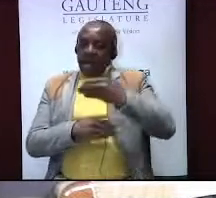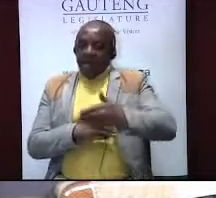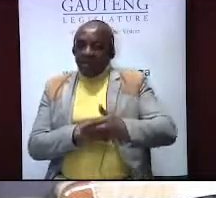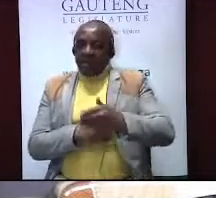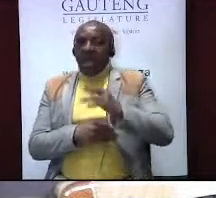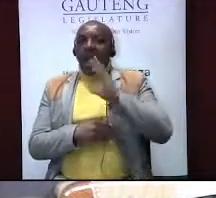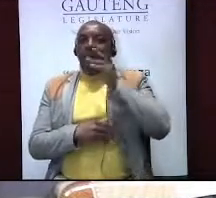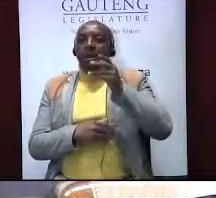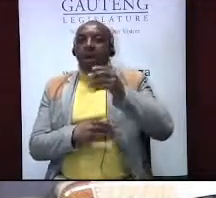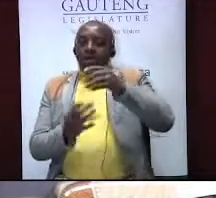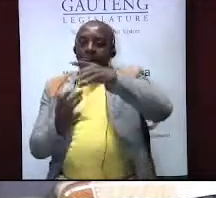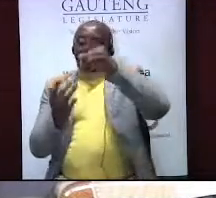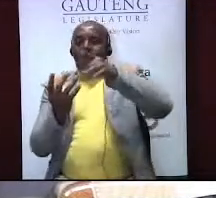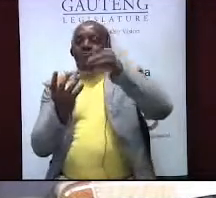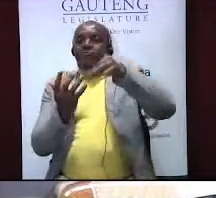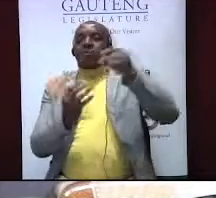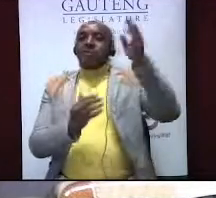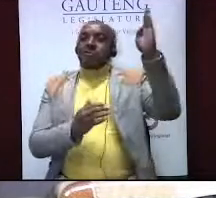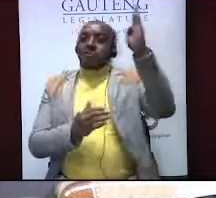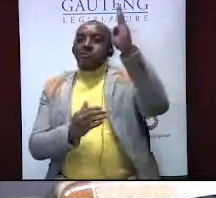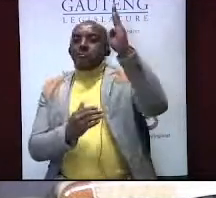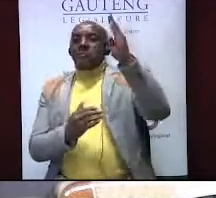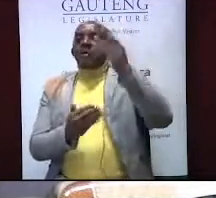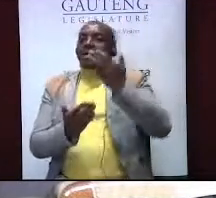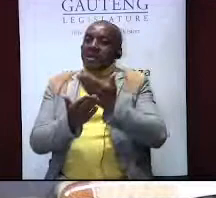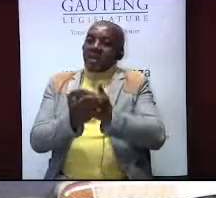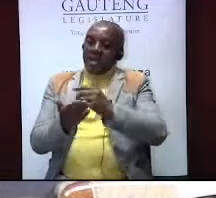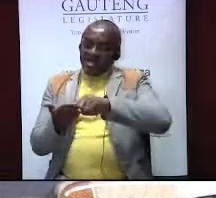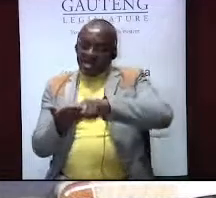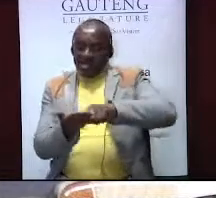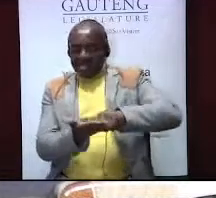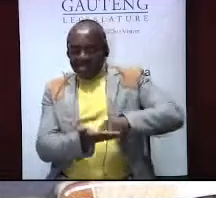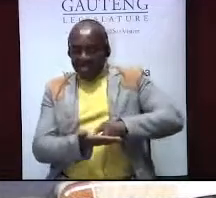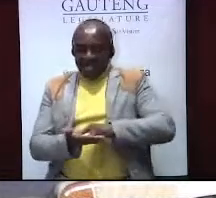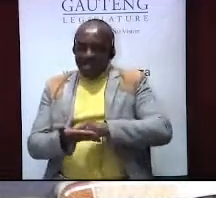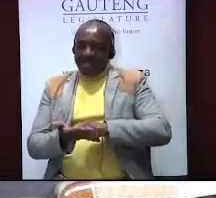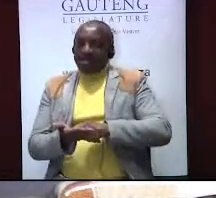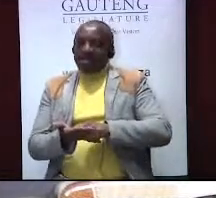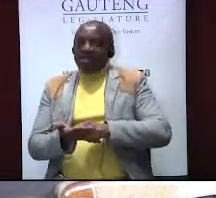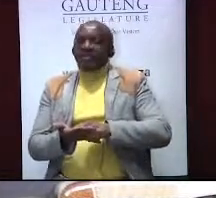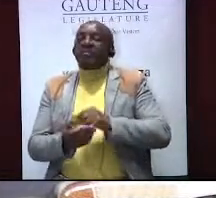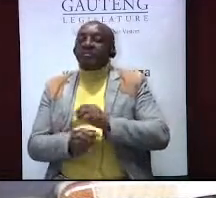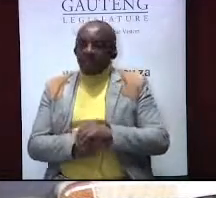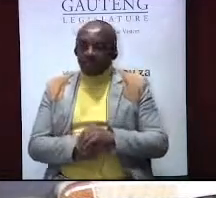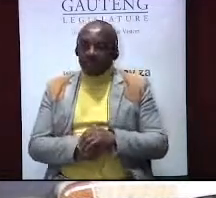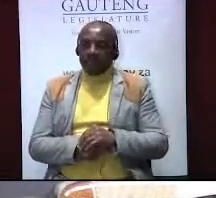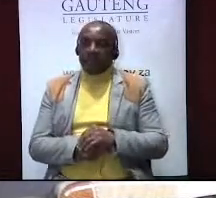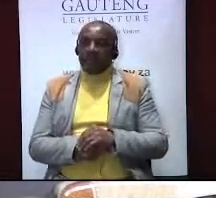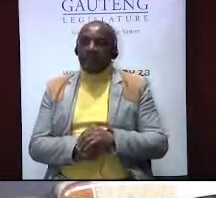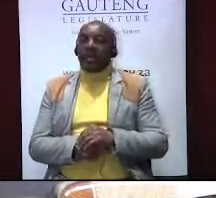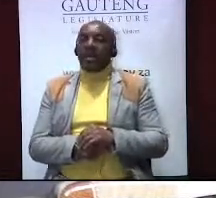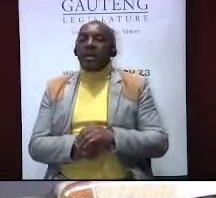for discussions so that we can have a way forward. So,